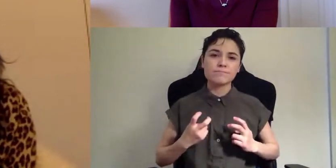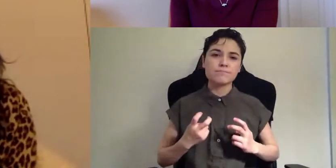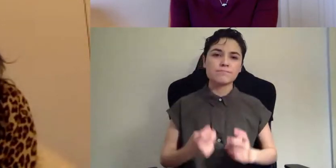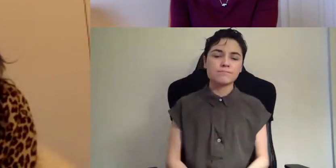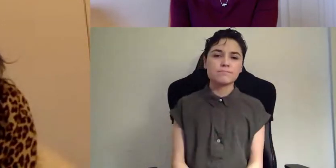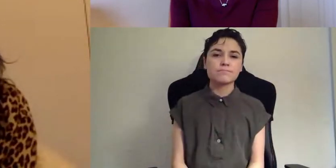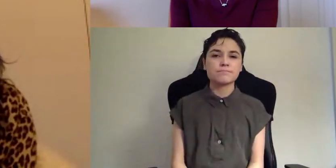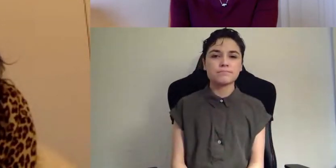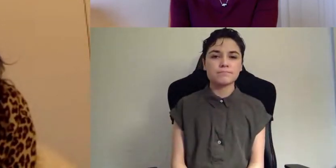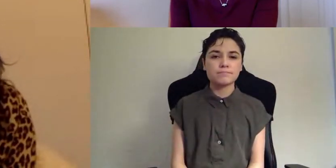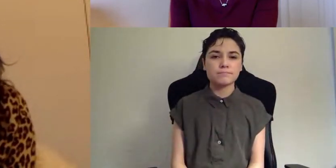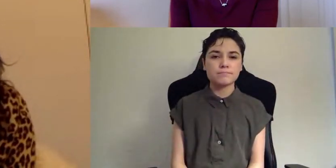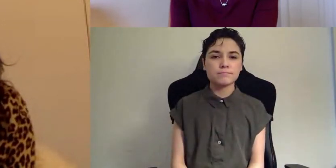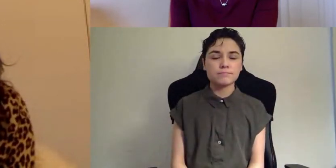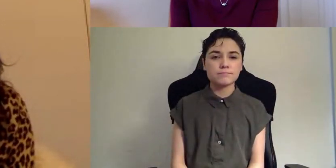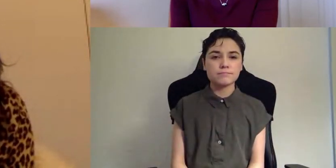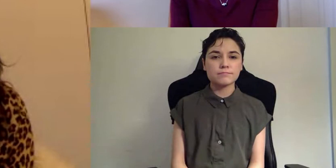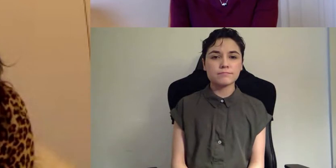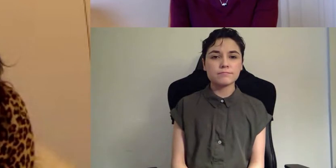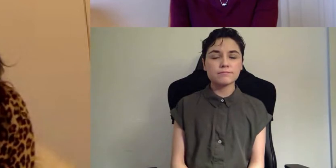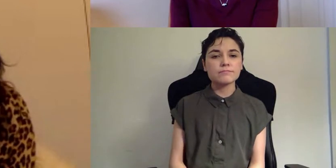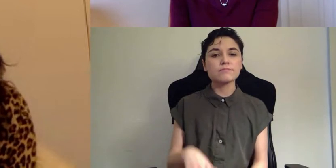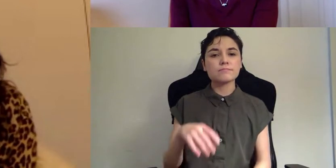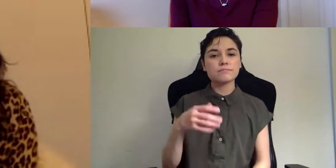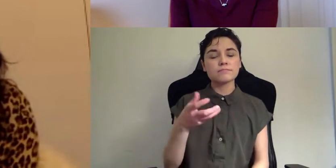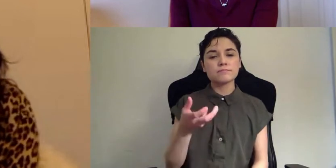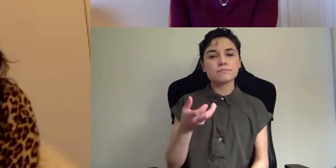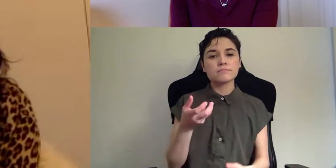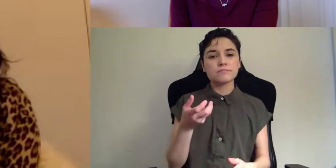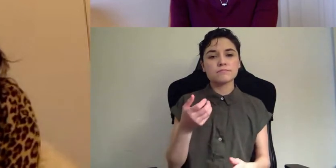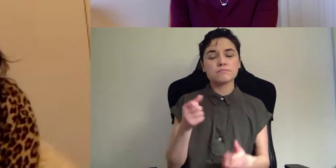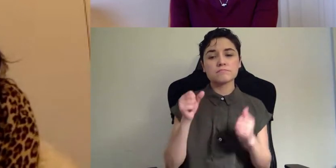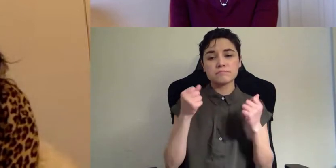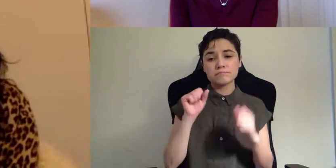yeah, and just again, like lots of care inside of that question.